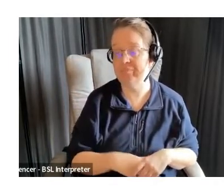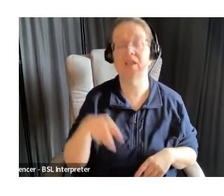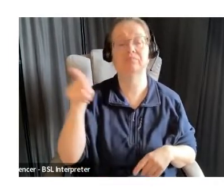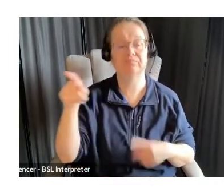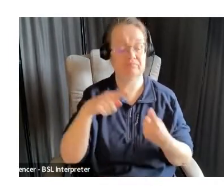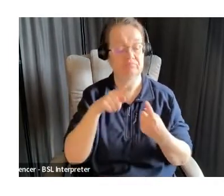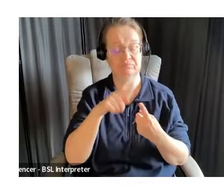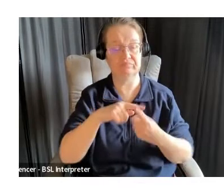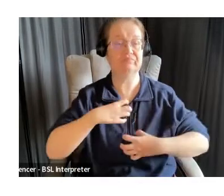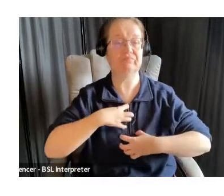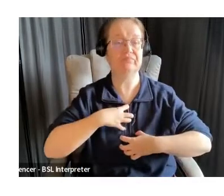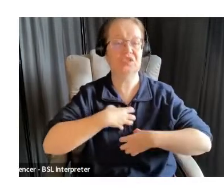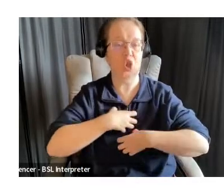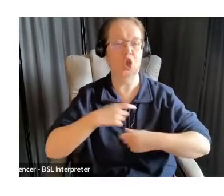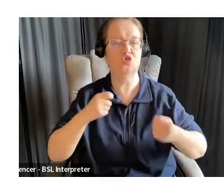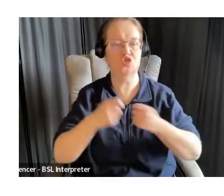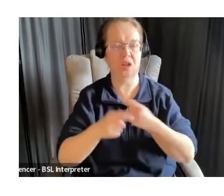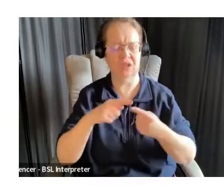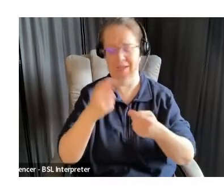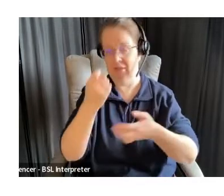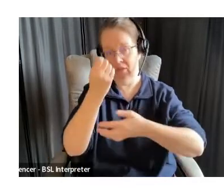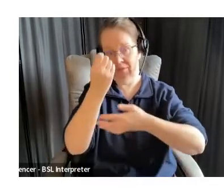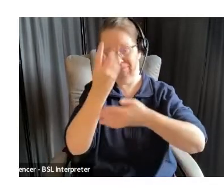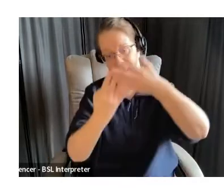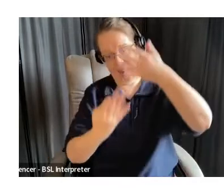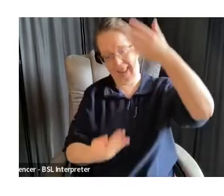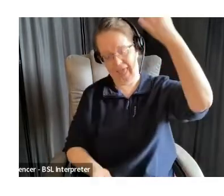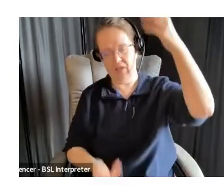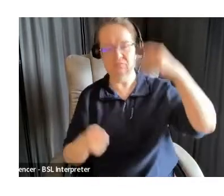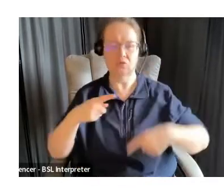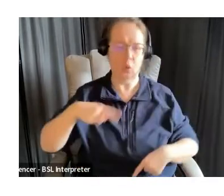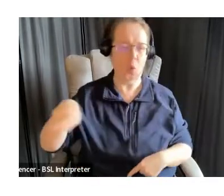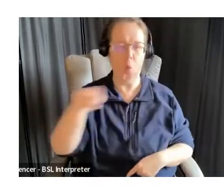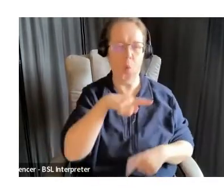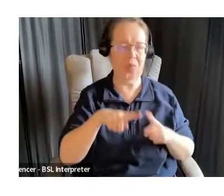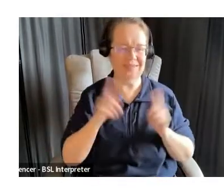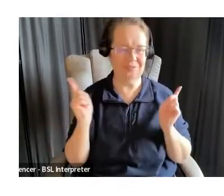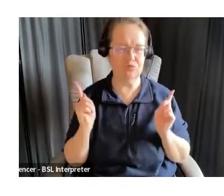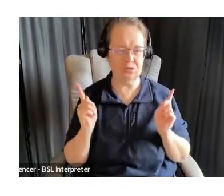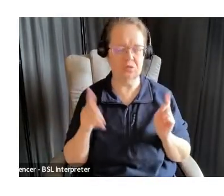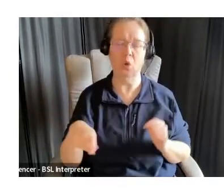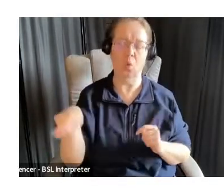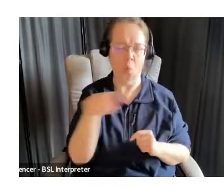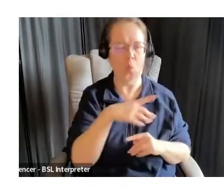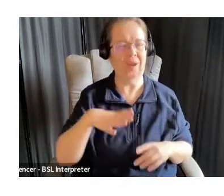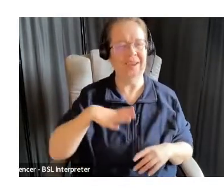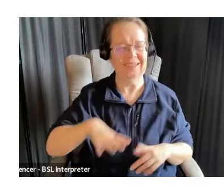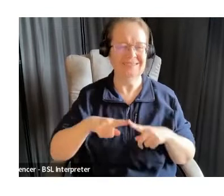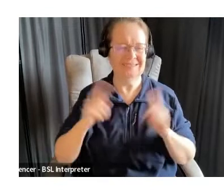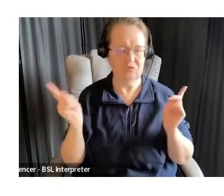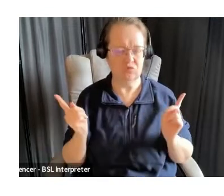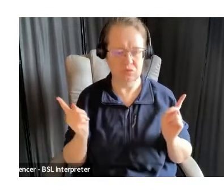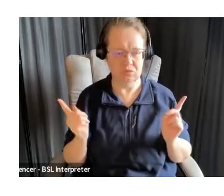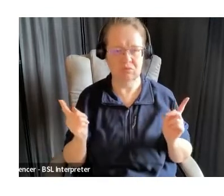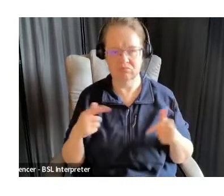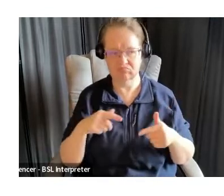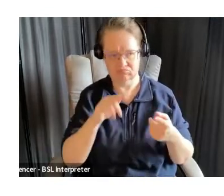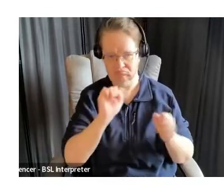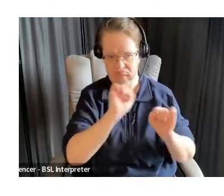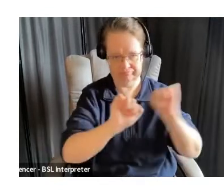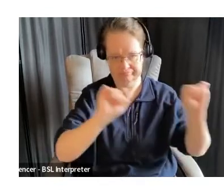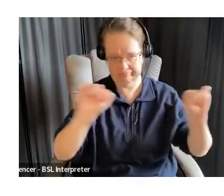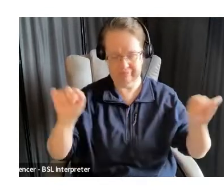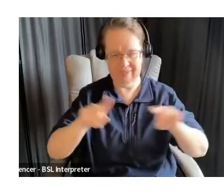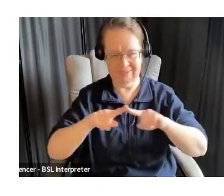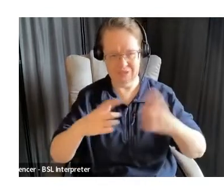Okay, so adjustments, there's so many, right? We all have different needs. We all have different, therefore we'll have different